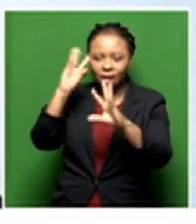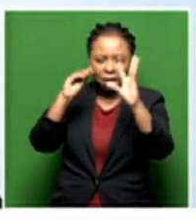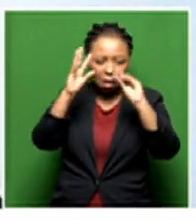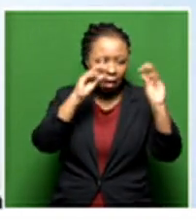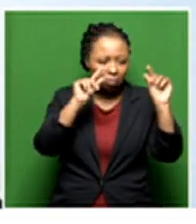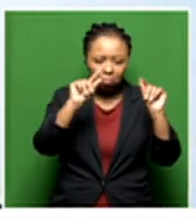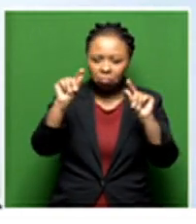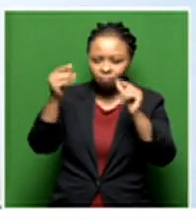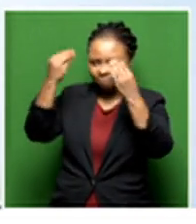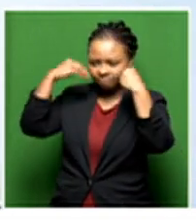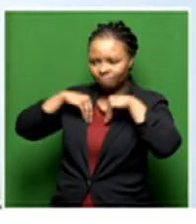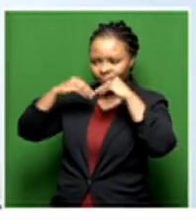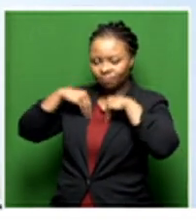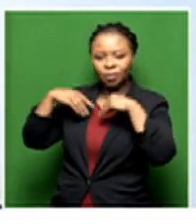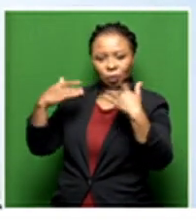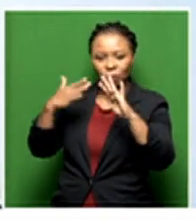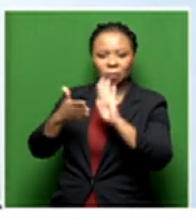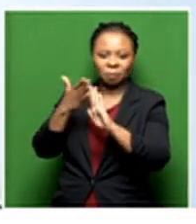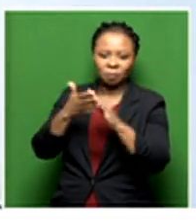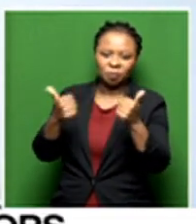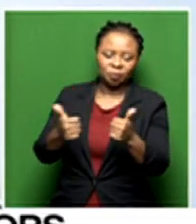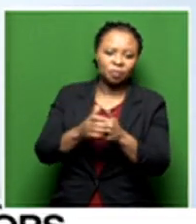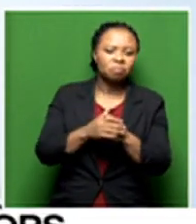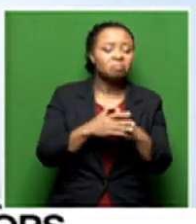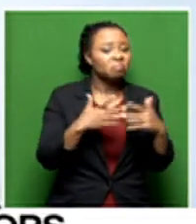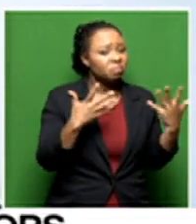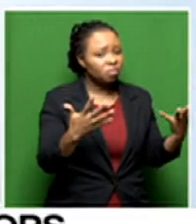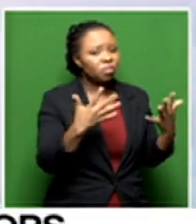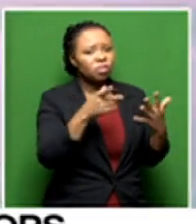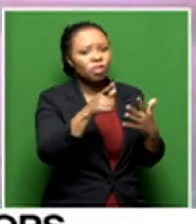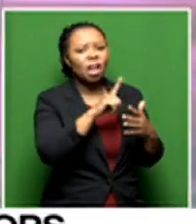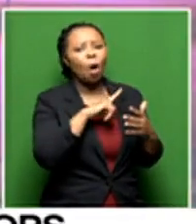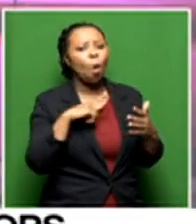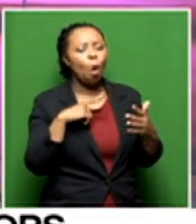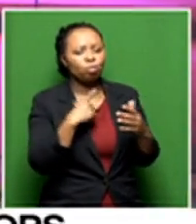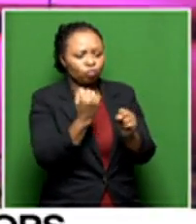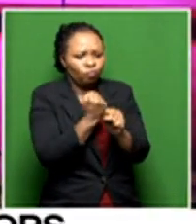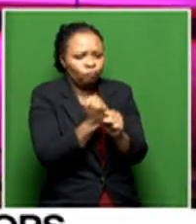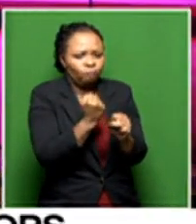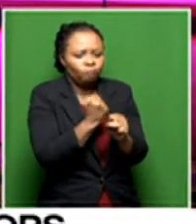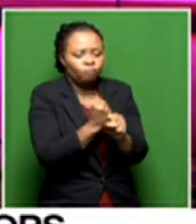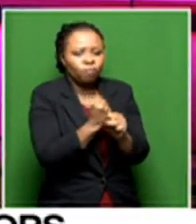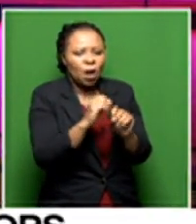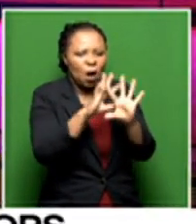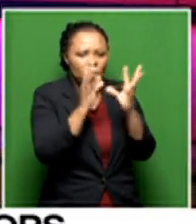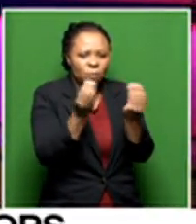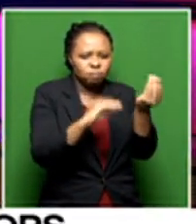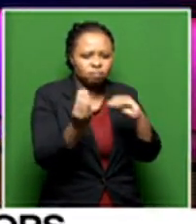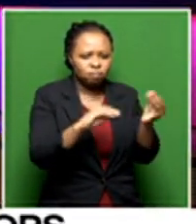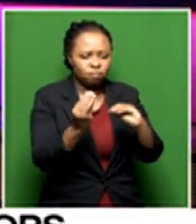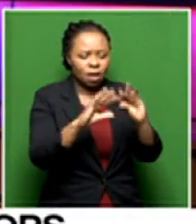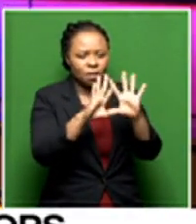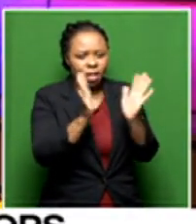yeah, it's been a great journey. How long did it take you to manufacture and get everything together? And I